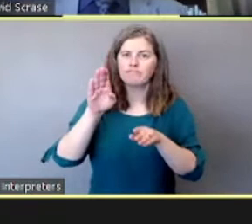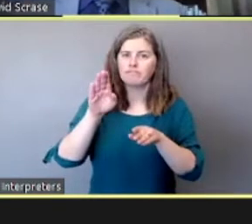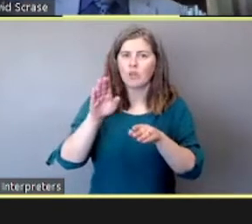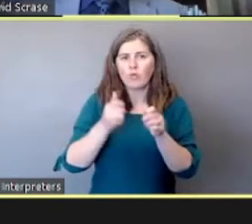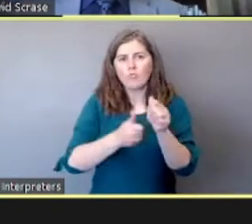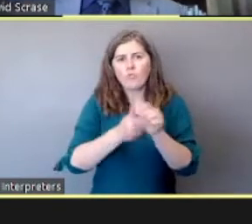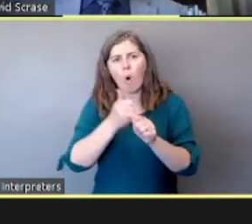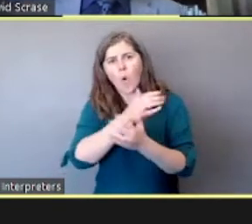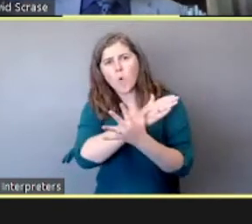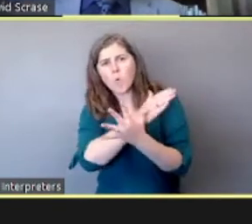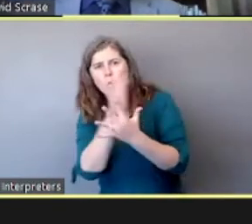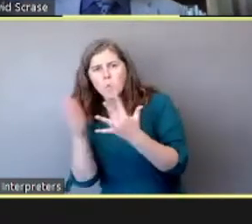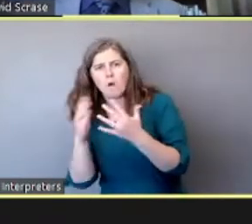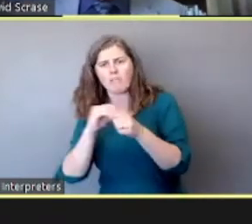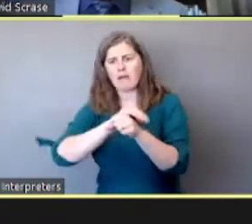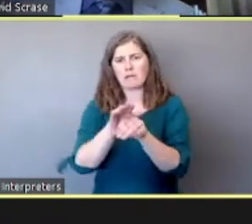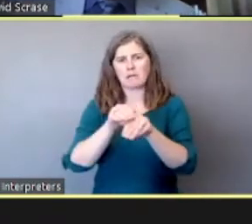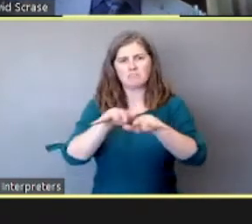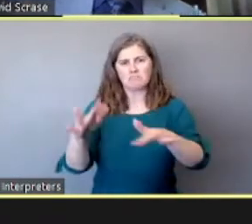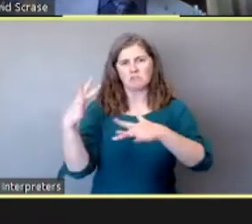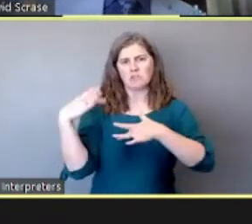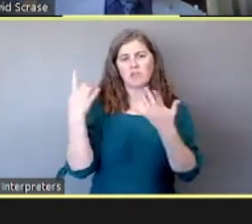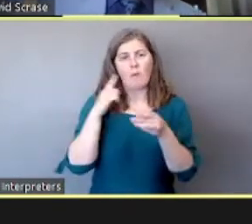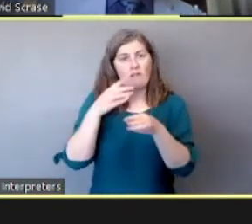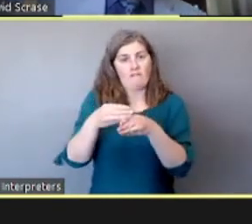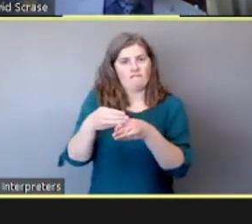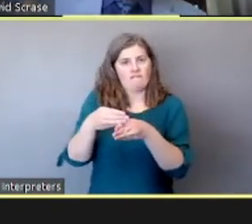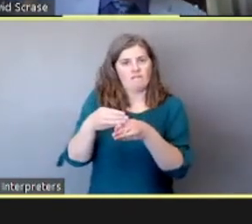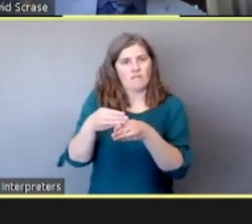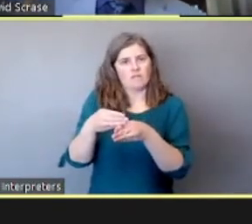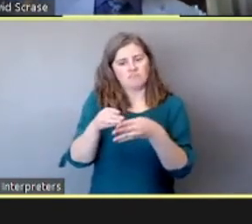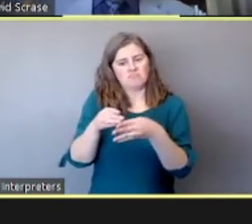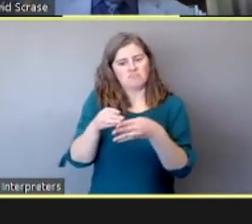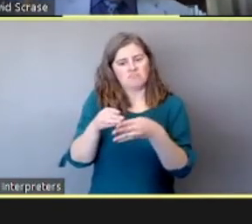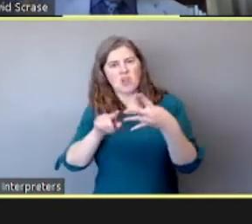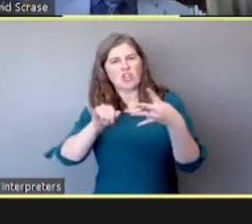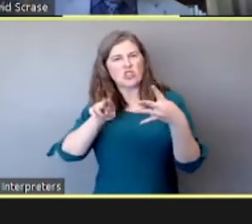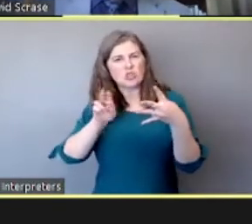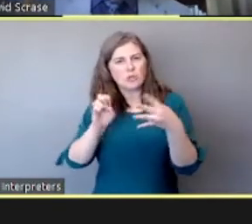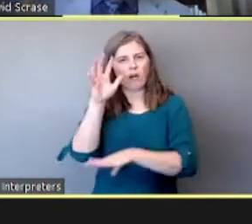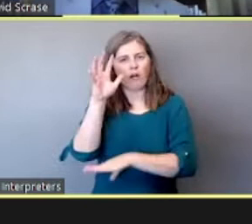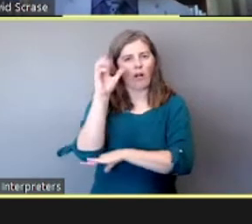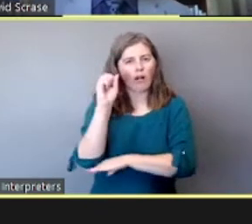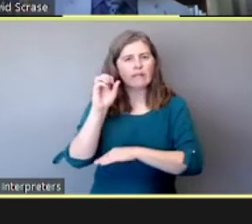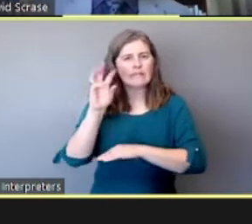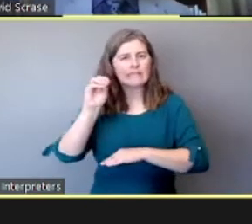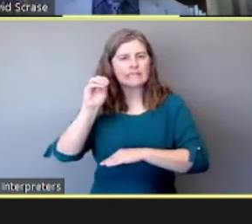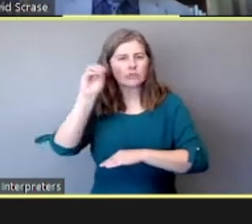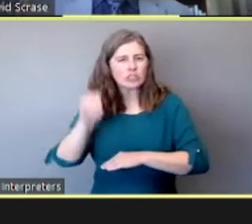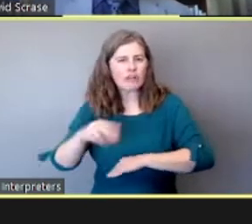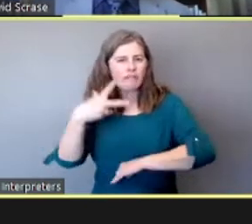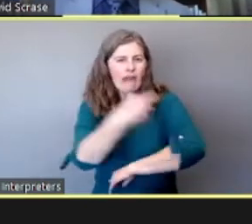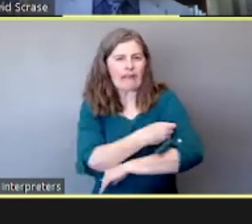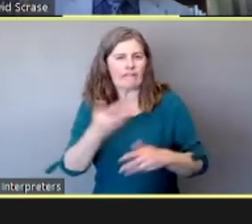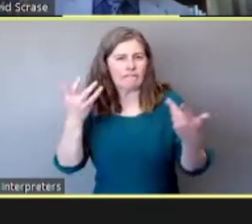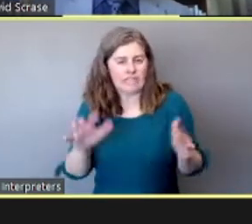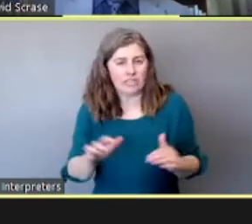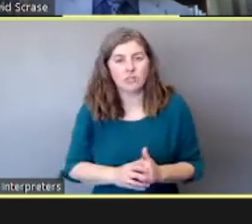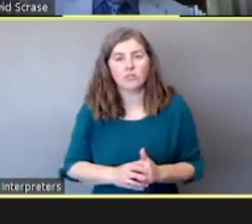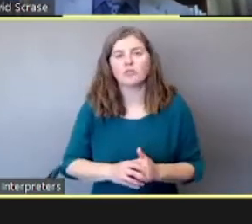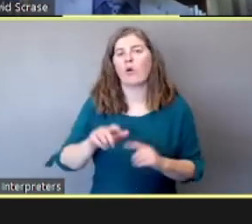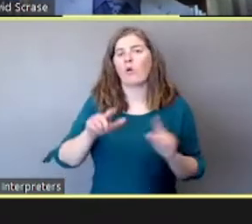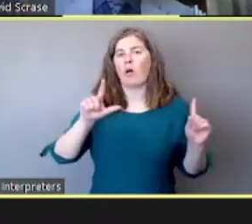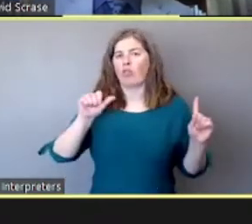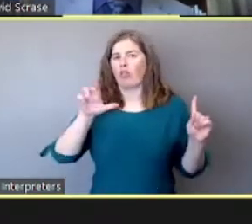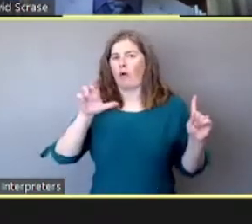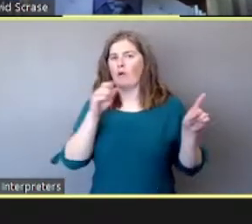most of the pandemic with a dramatic finish in mid-June when we got to 60%. And so Laura is going to walk us through